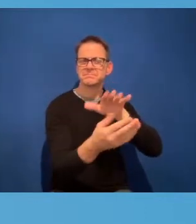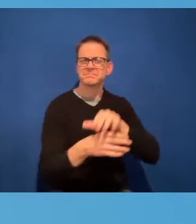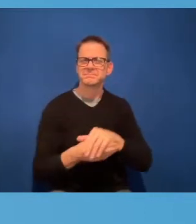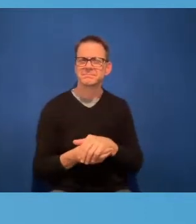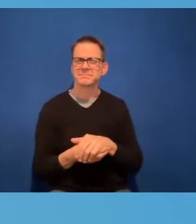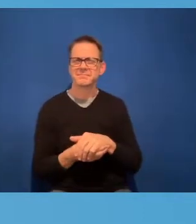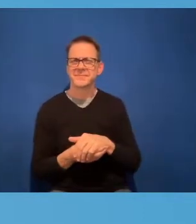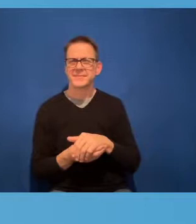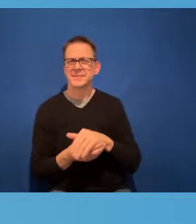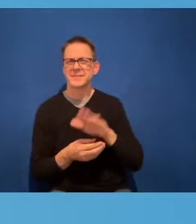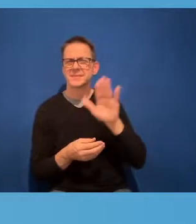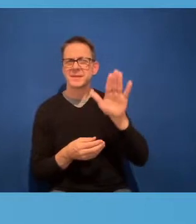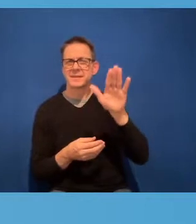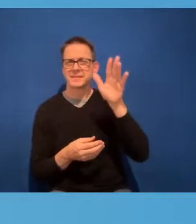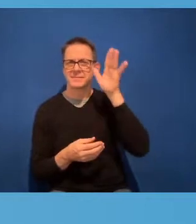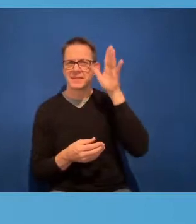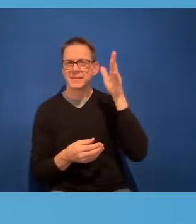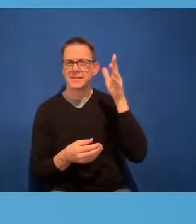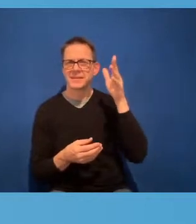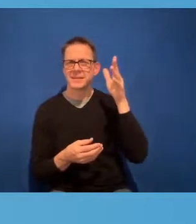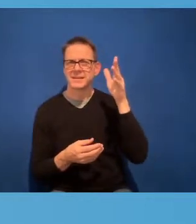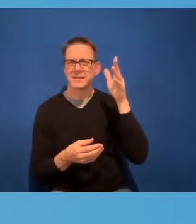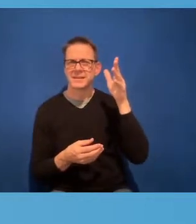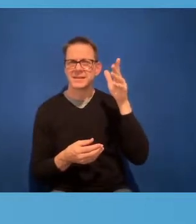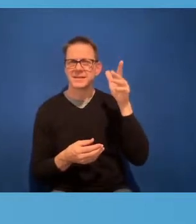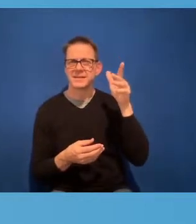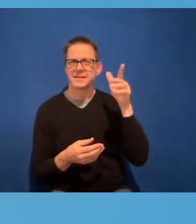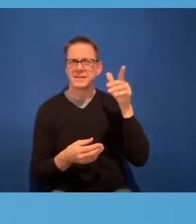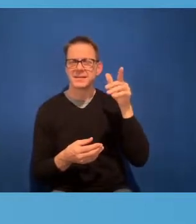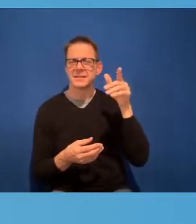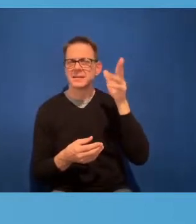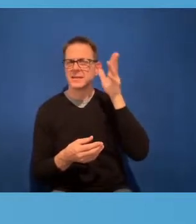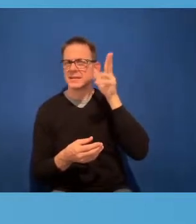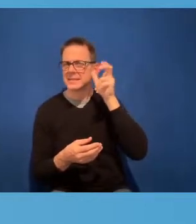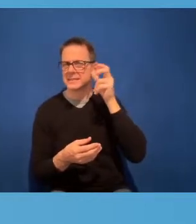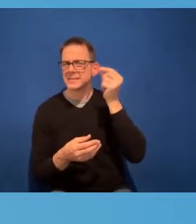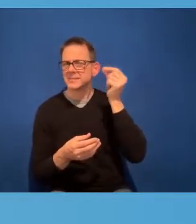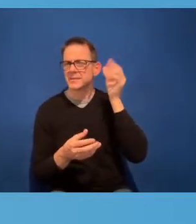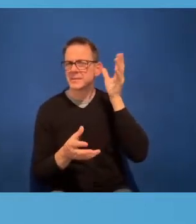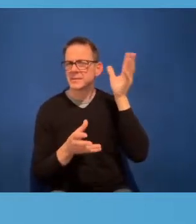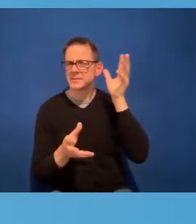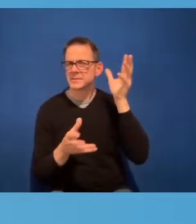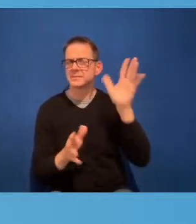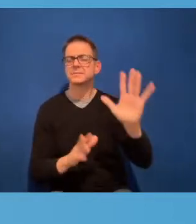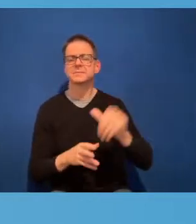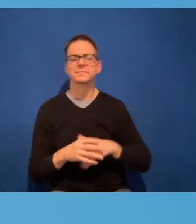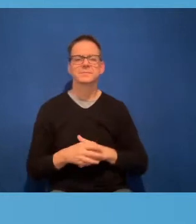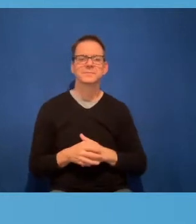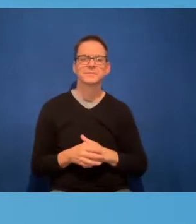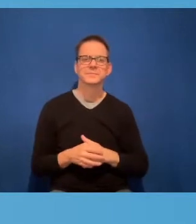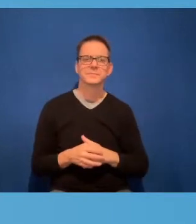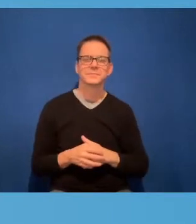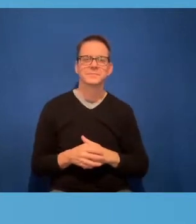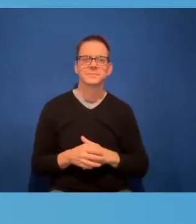And I think it's going to be something that everybody has to watch out for.